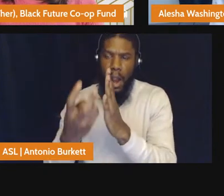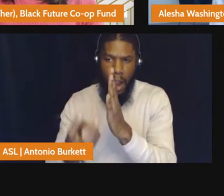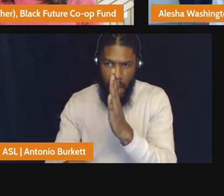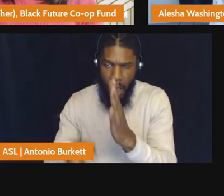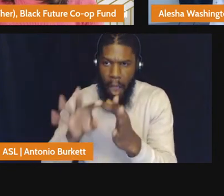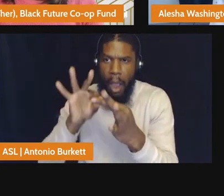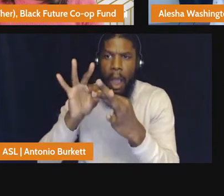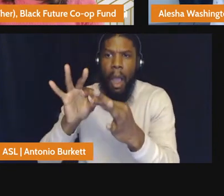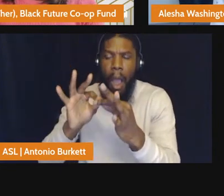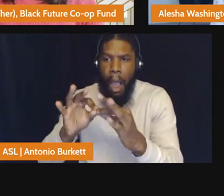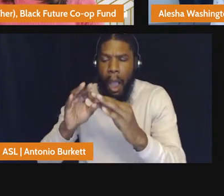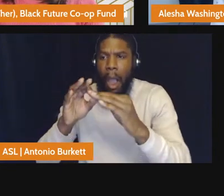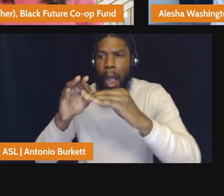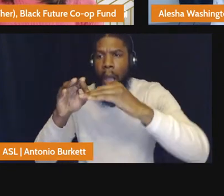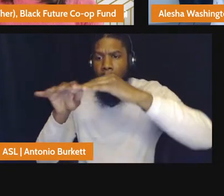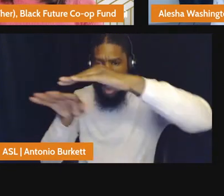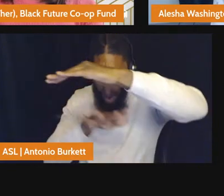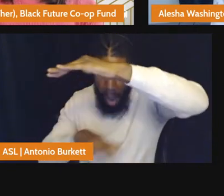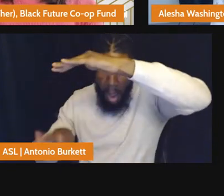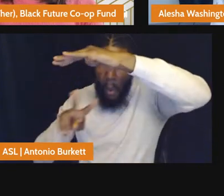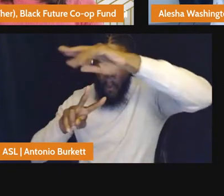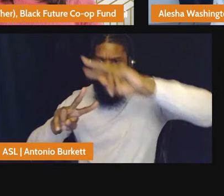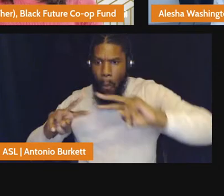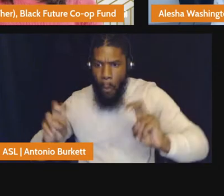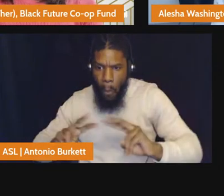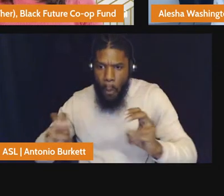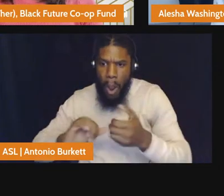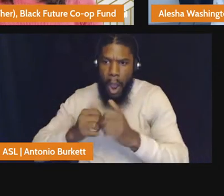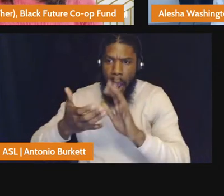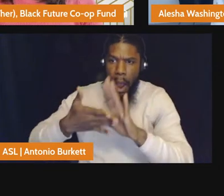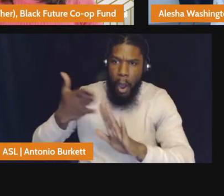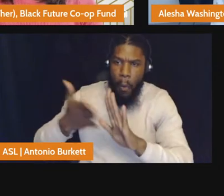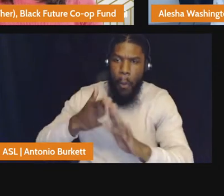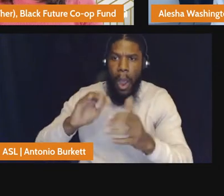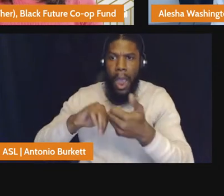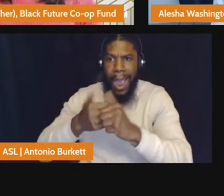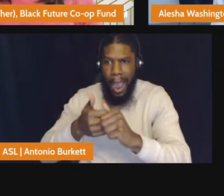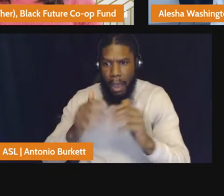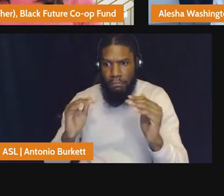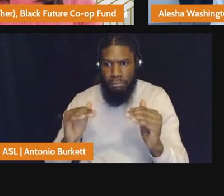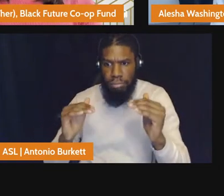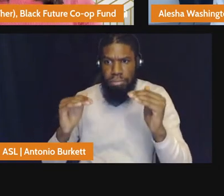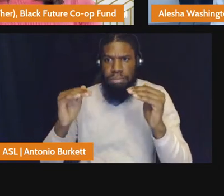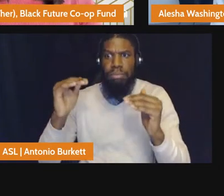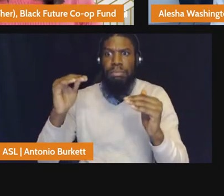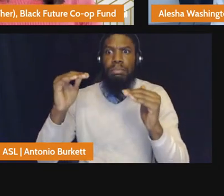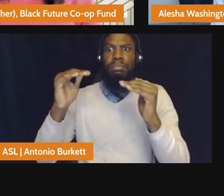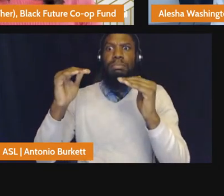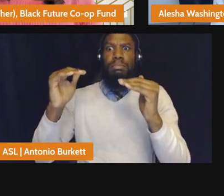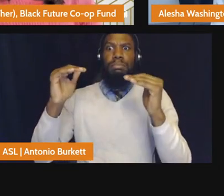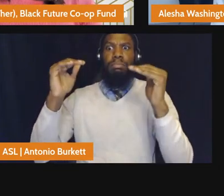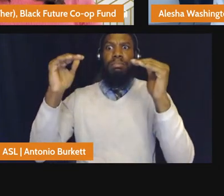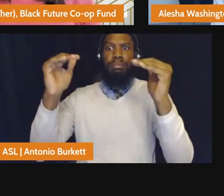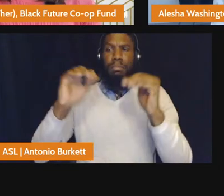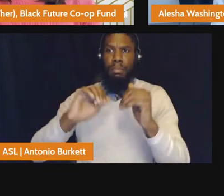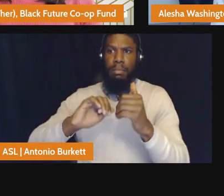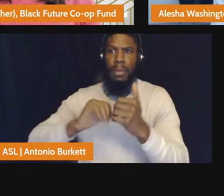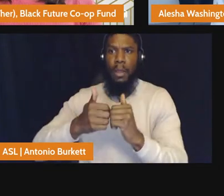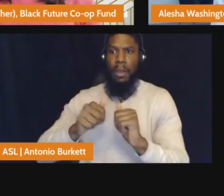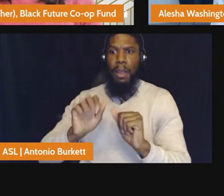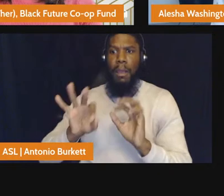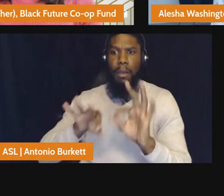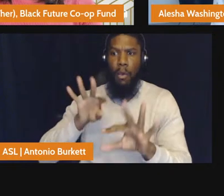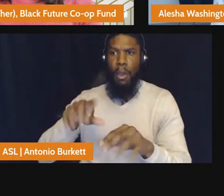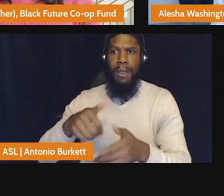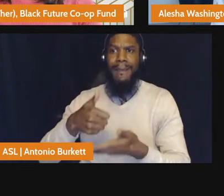understanding how it is that they operate and seeing how you can be helpful. And that isn't really an evaluation of